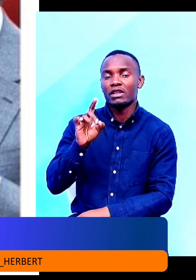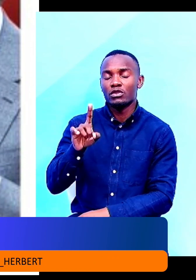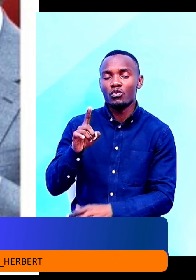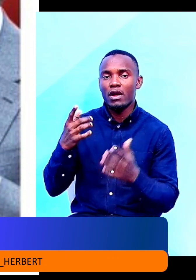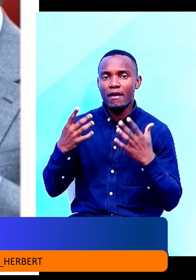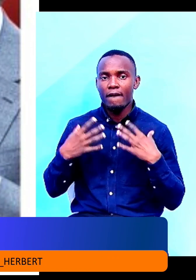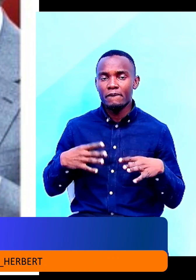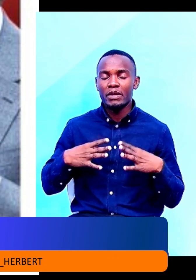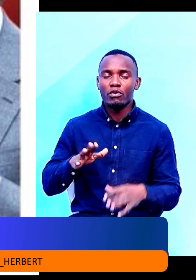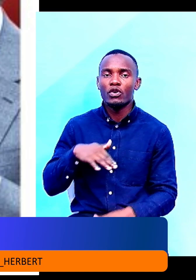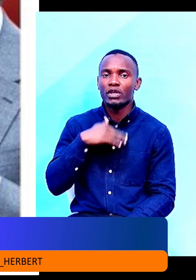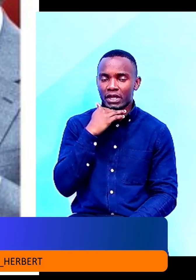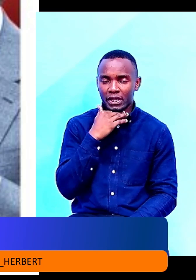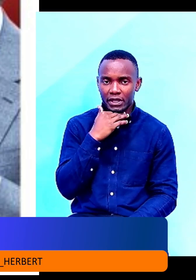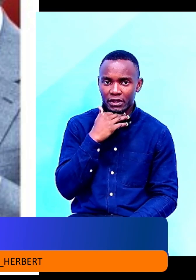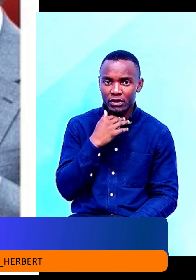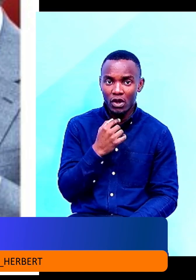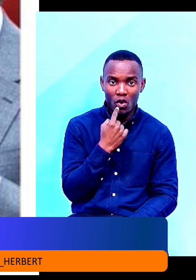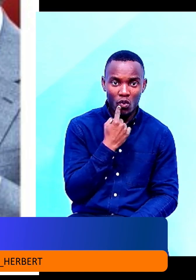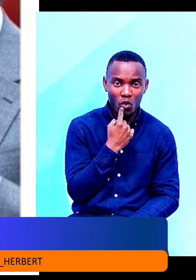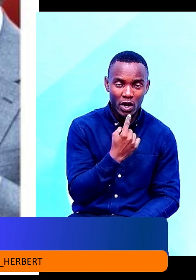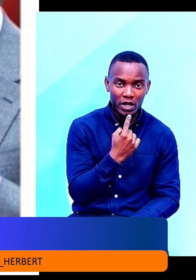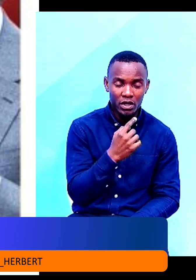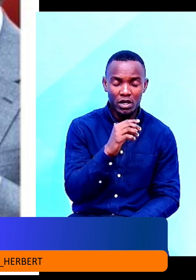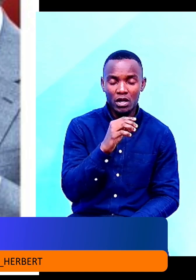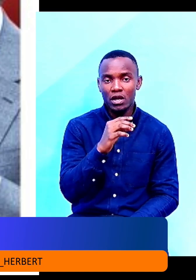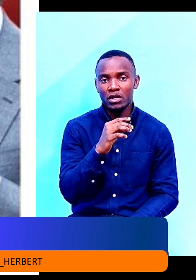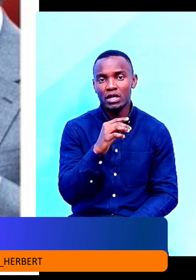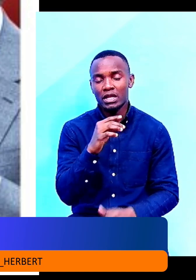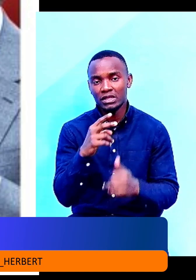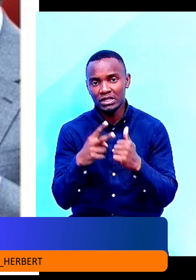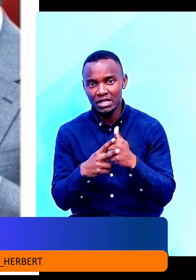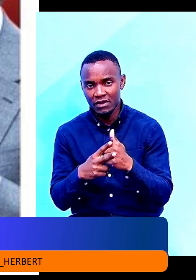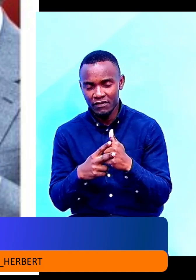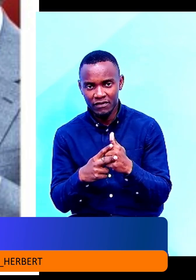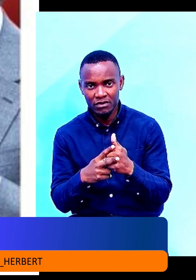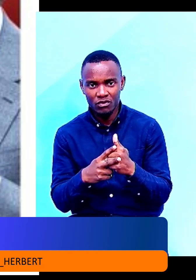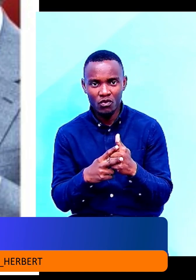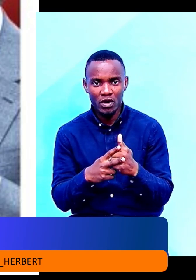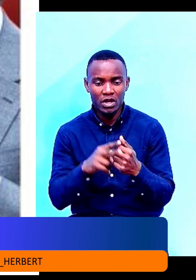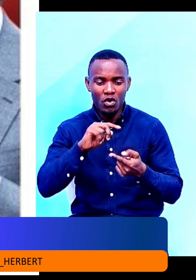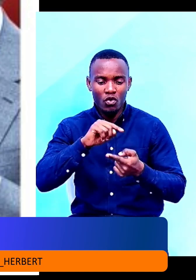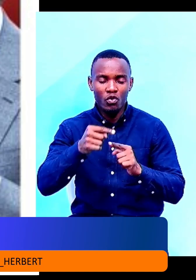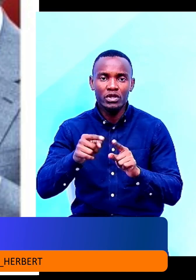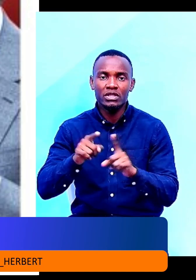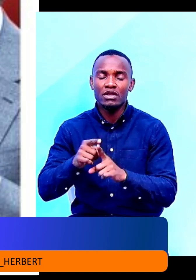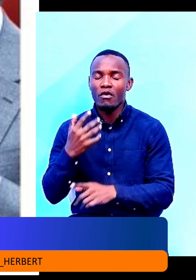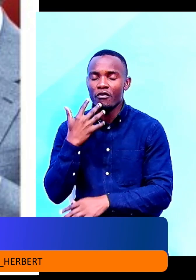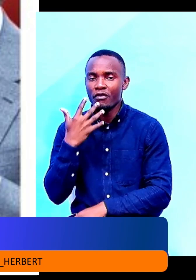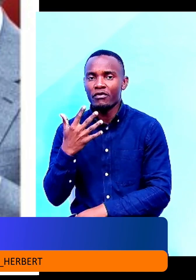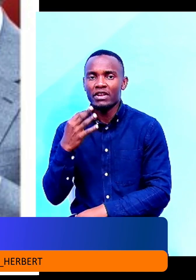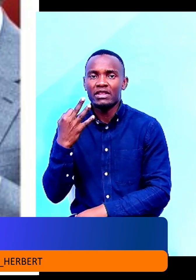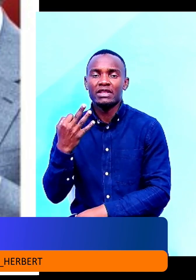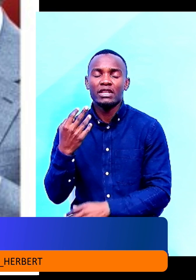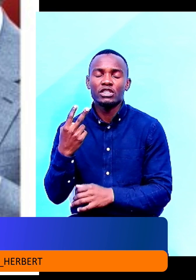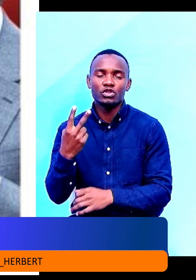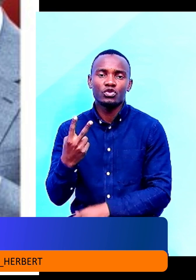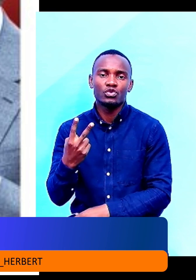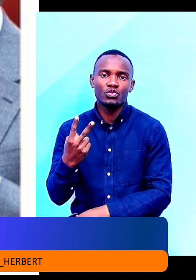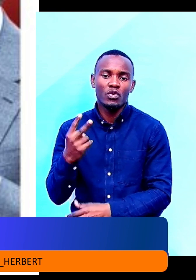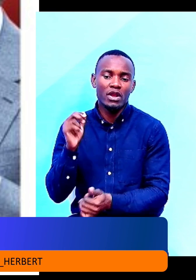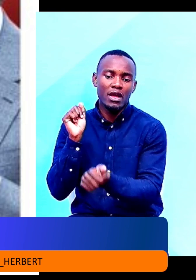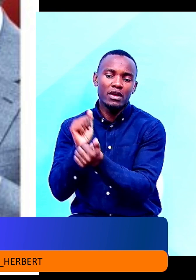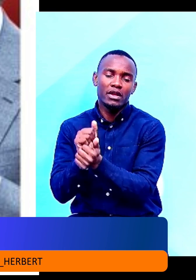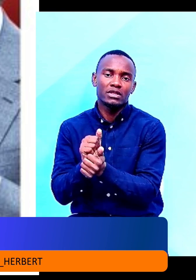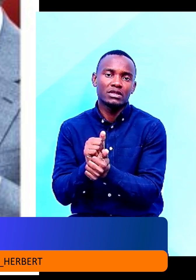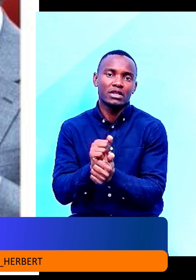dead, 107 wounded, 532 arrested, as 20 counties